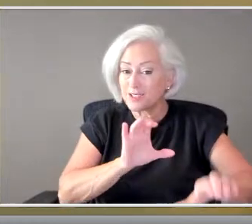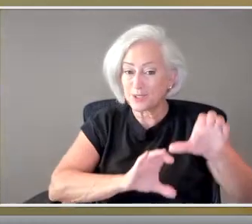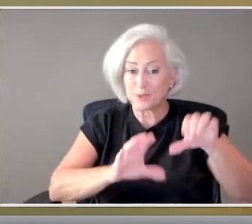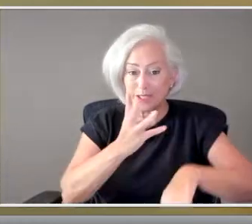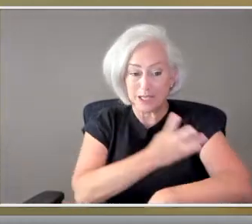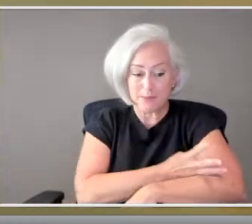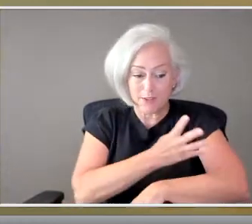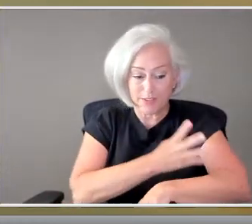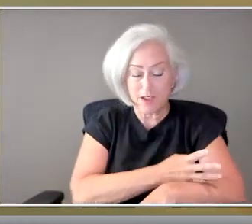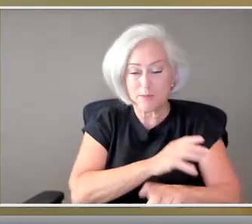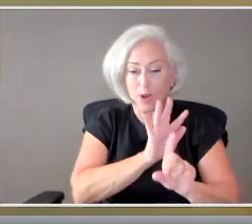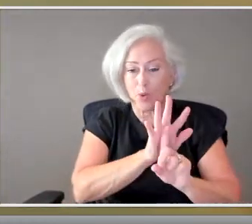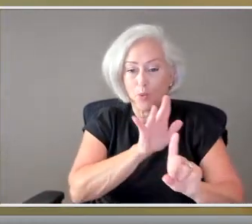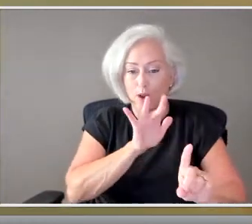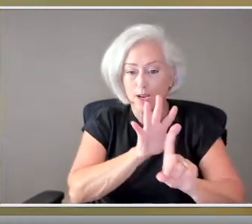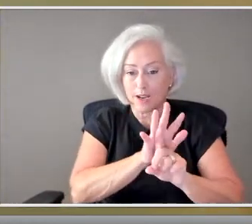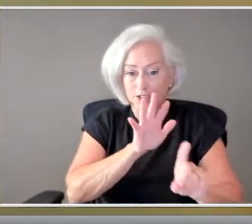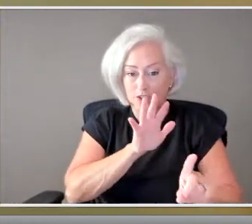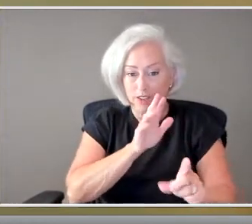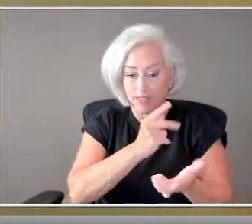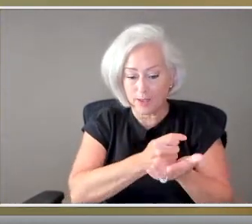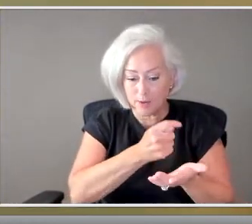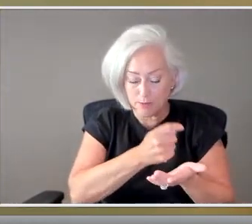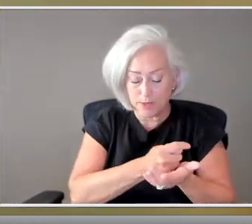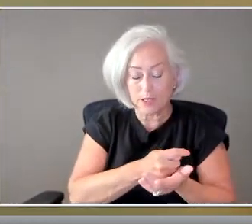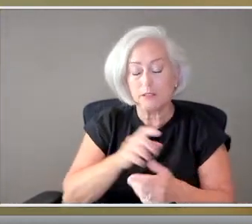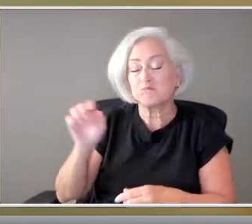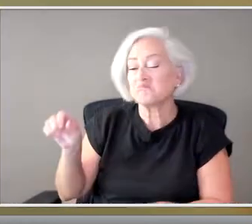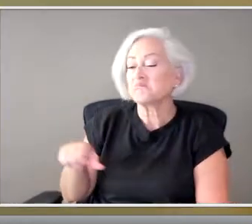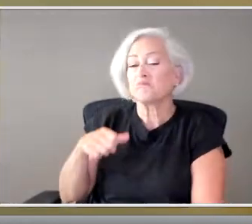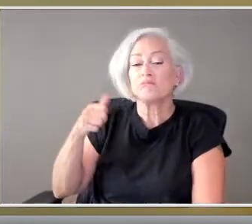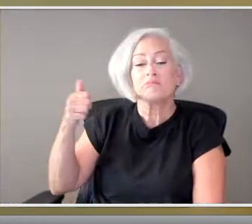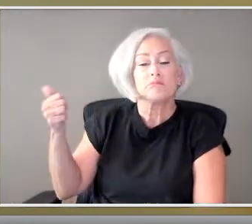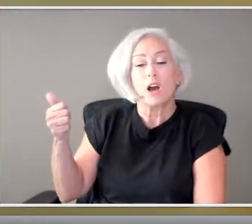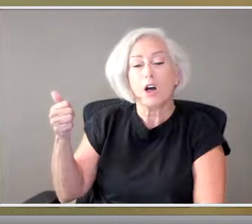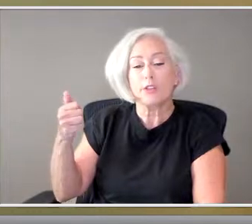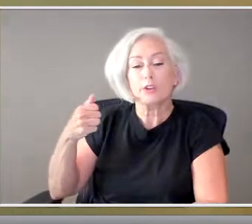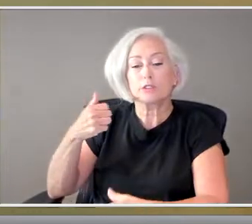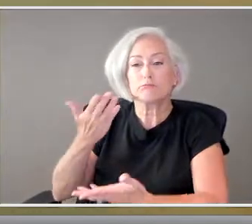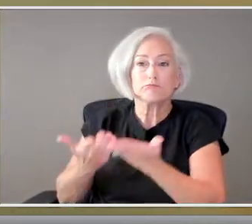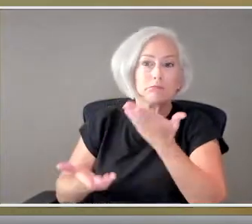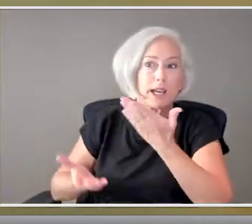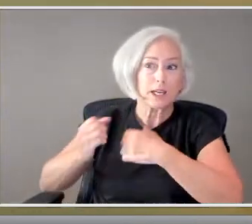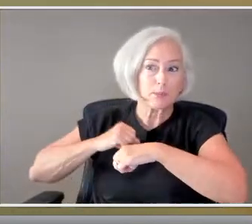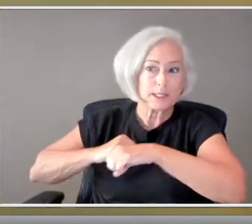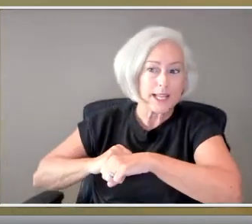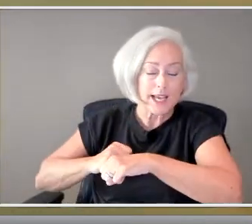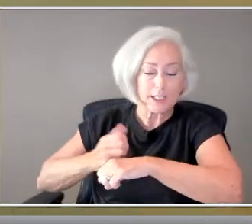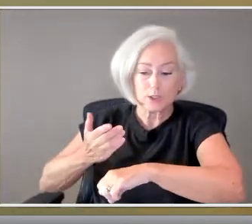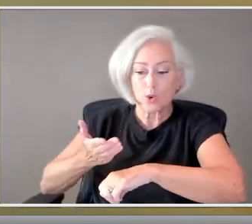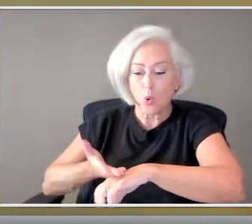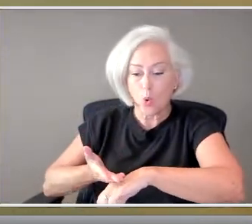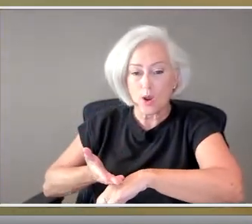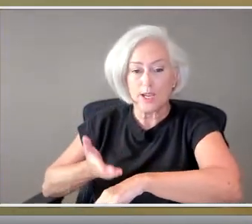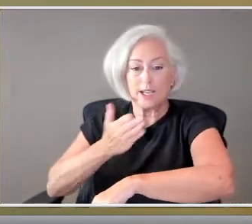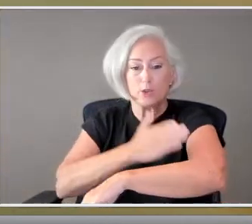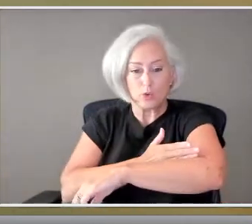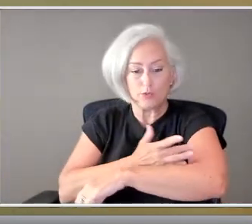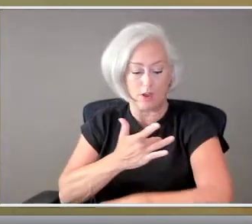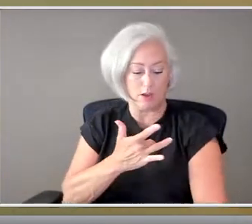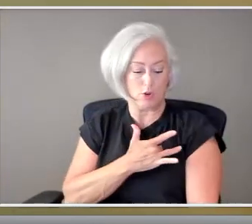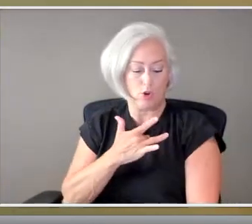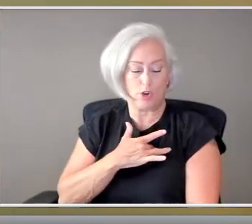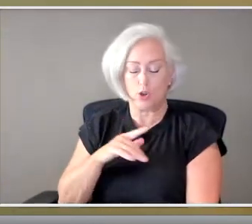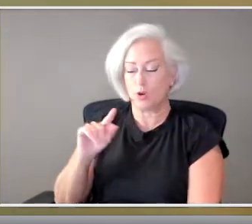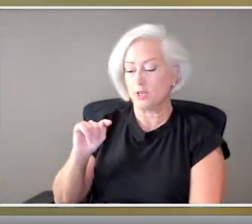or radiation therapy. And others may protect or increase cardiotoxicity.